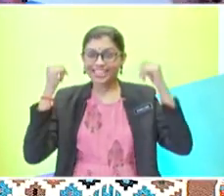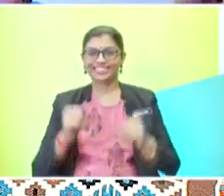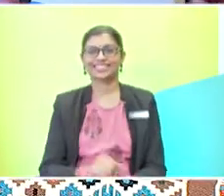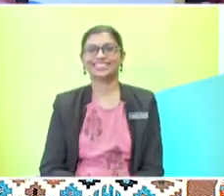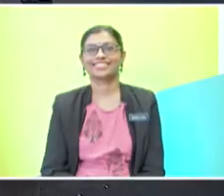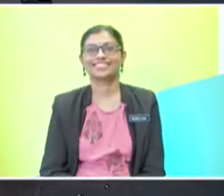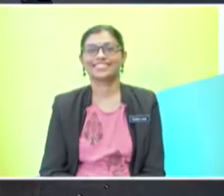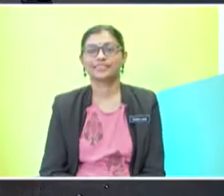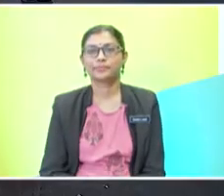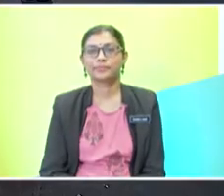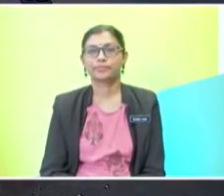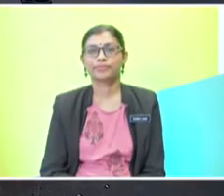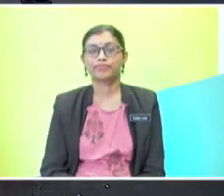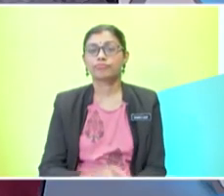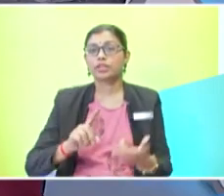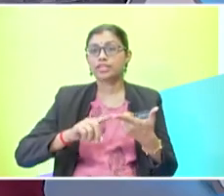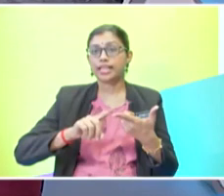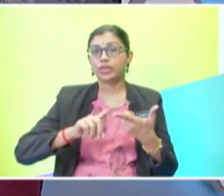All right, let's go to the next word.